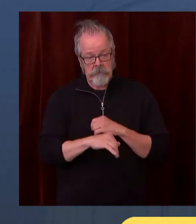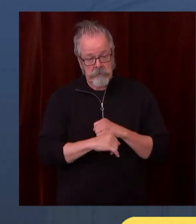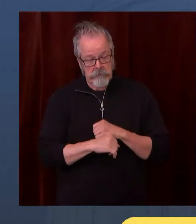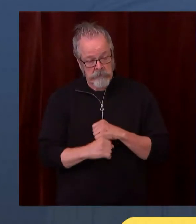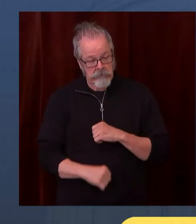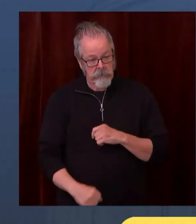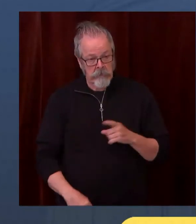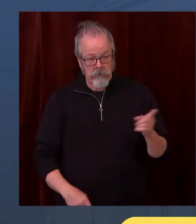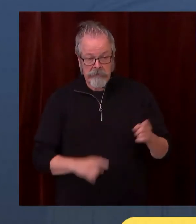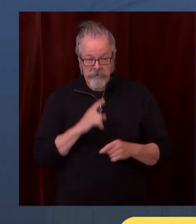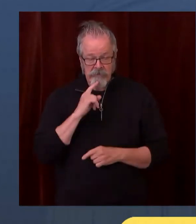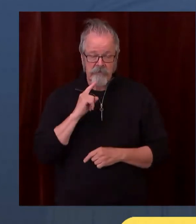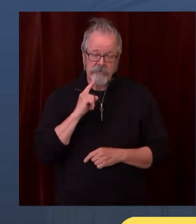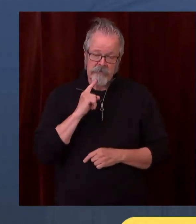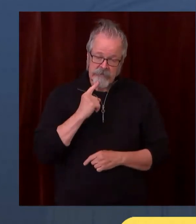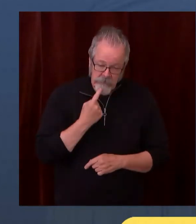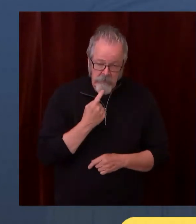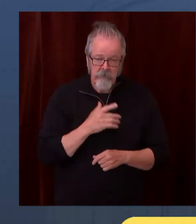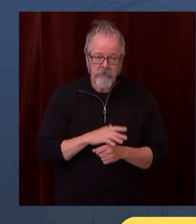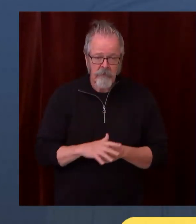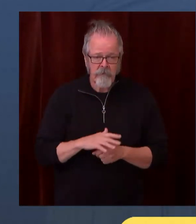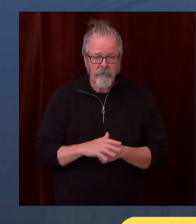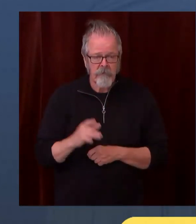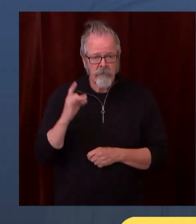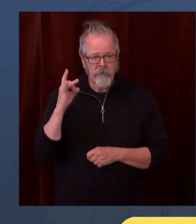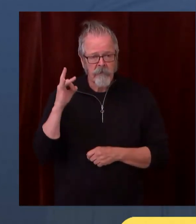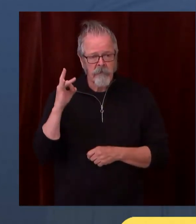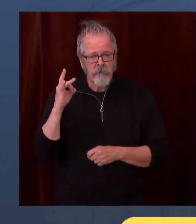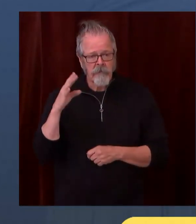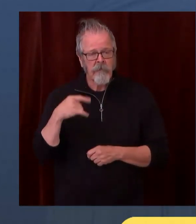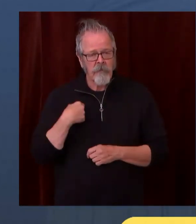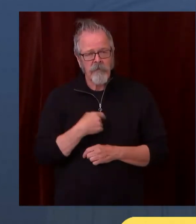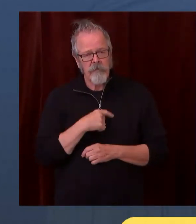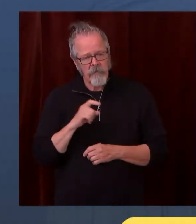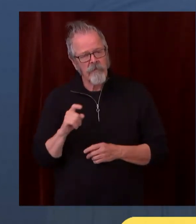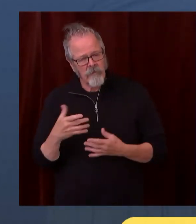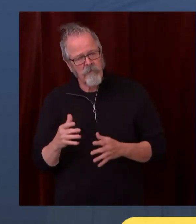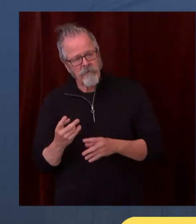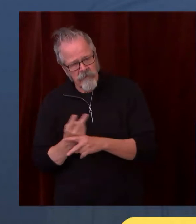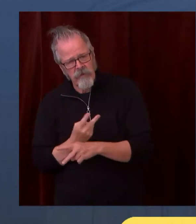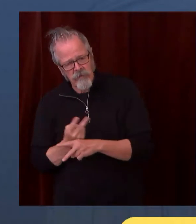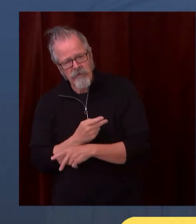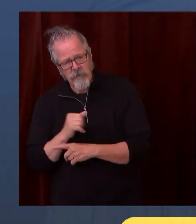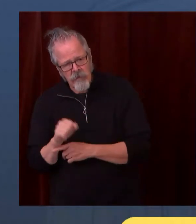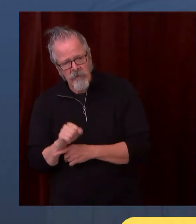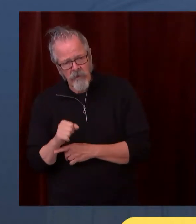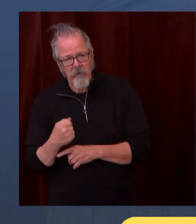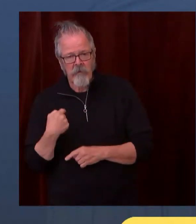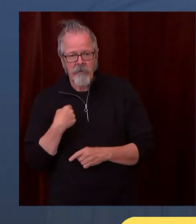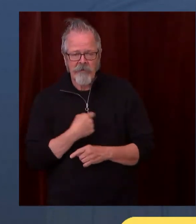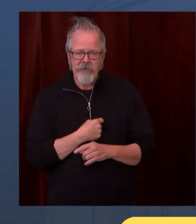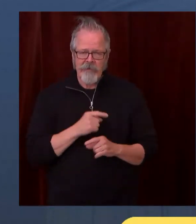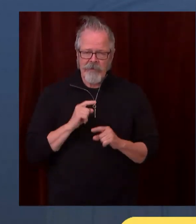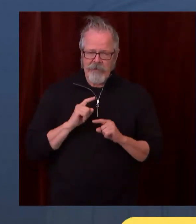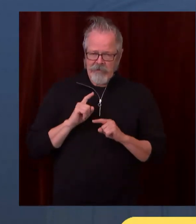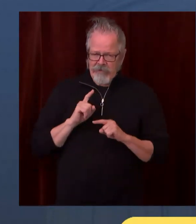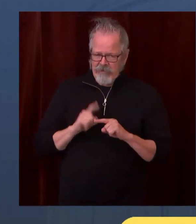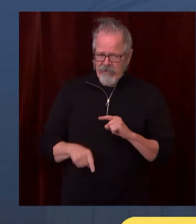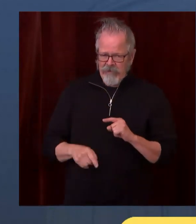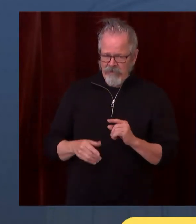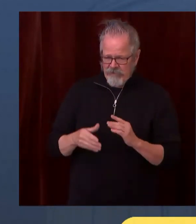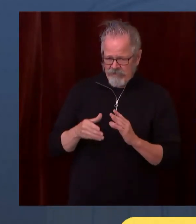finish a sentence without reminding people that this is shortchanging the American people. It's cutting this benefit in